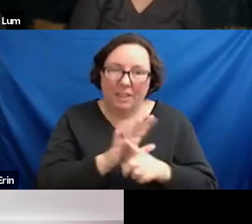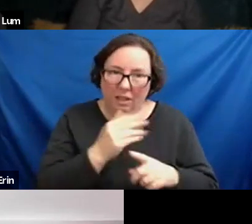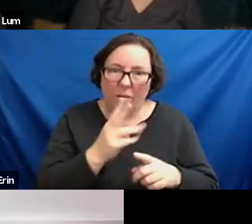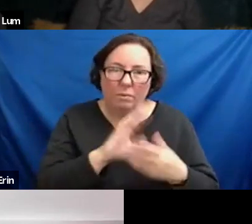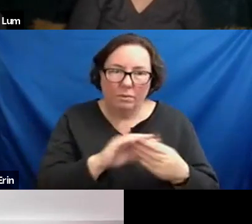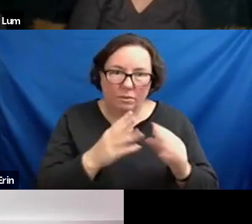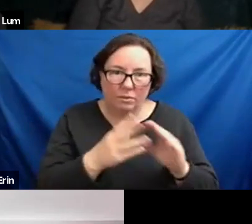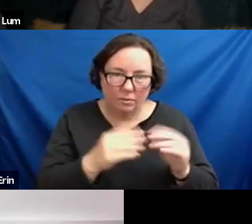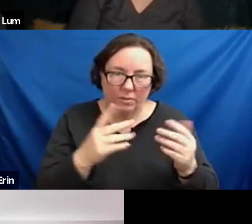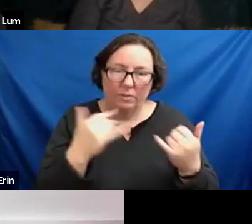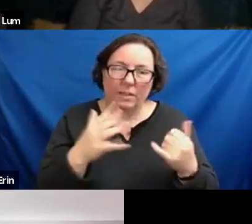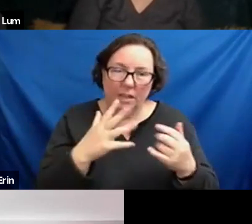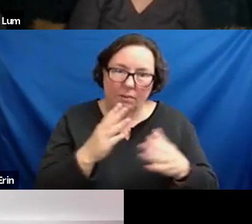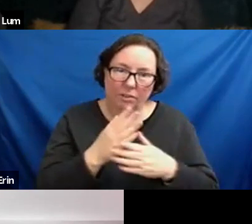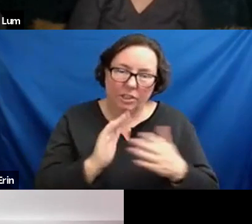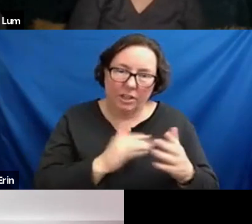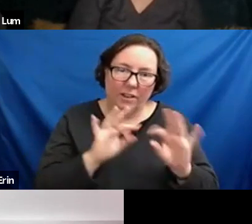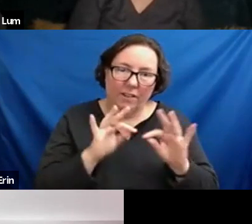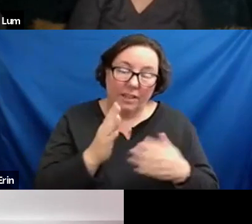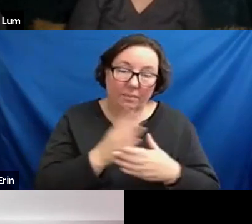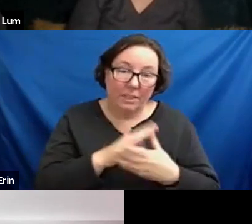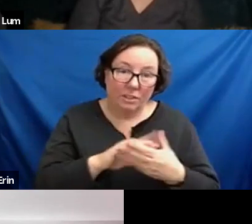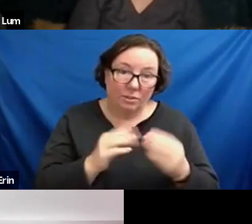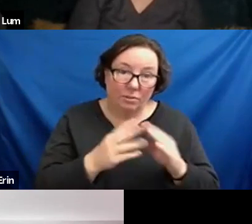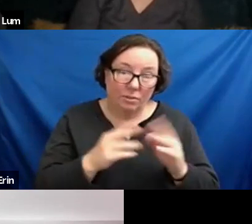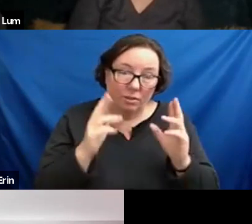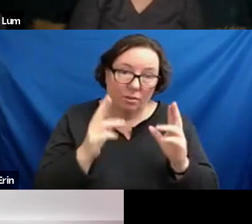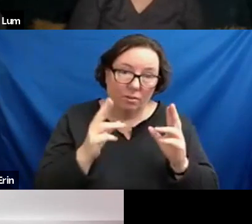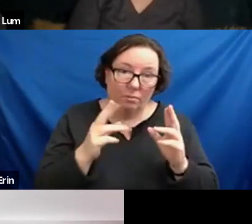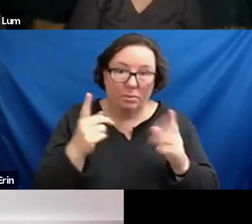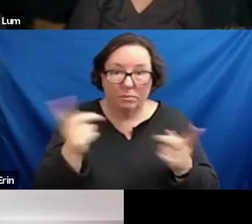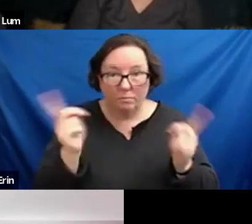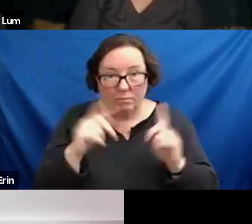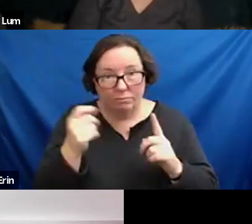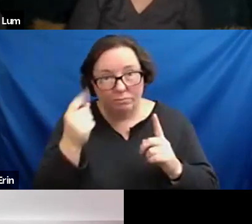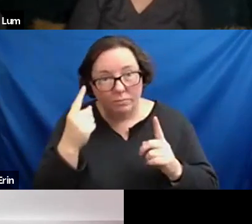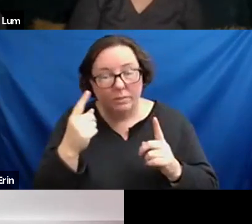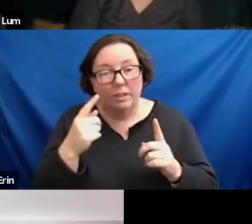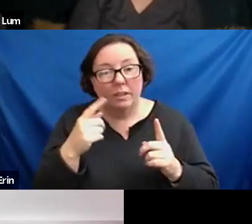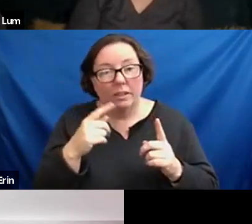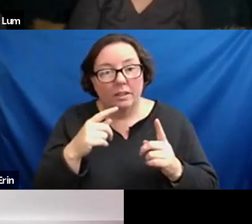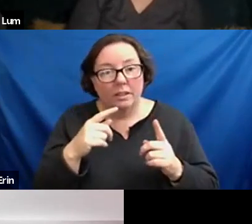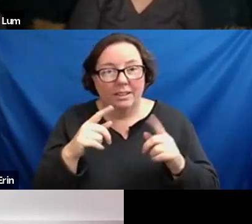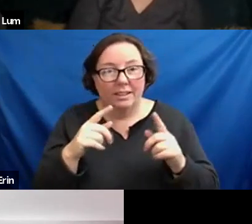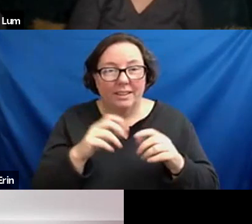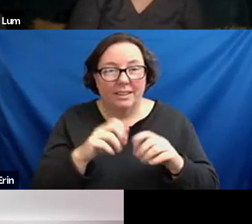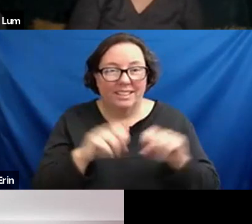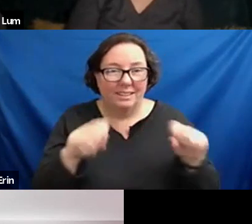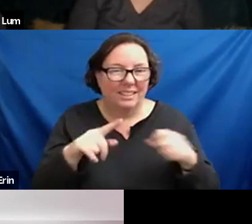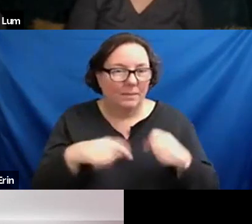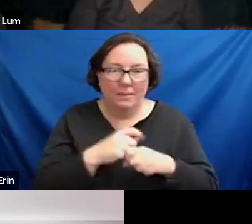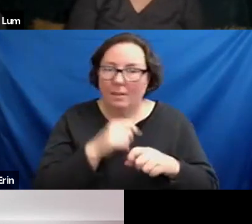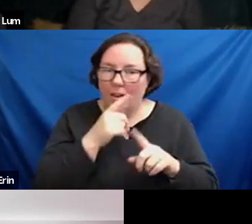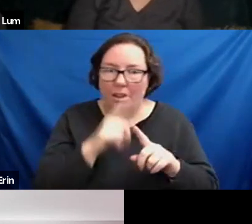tonight I would like to share our family story here. I hope the takeaway is that the GPA being used this year was not so reliable,